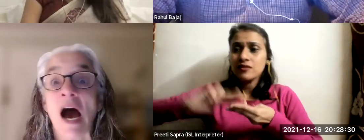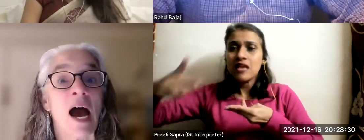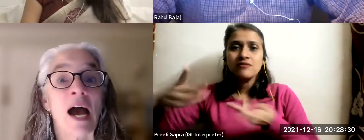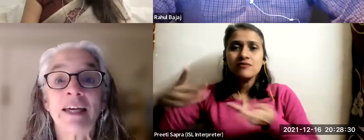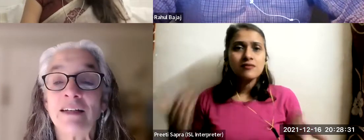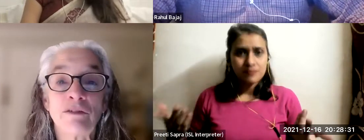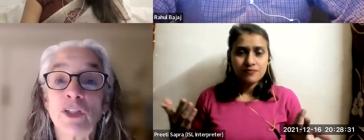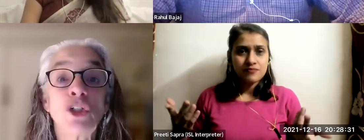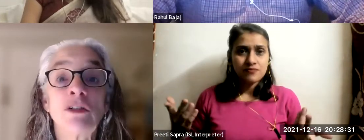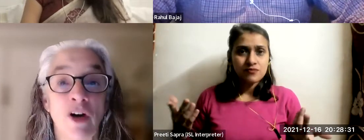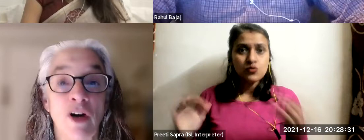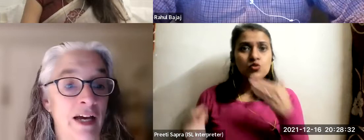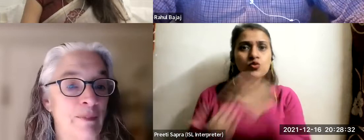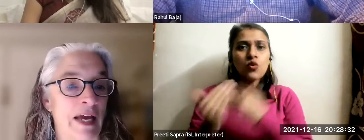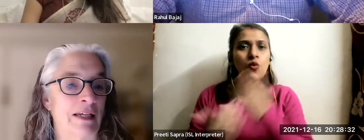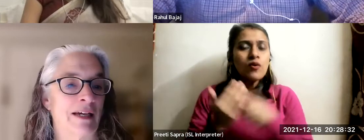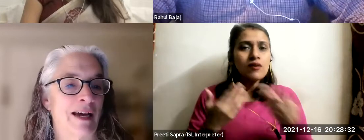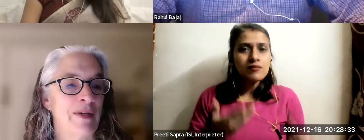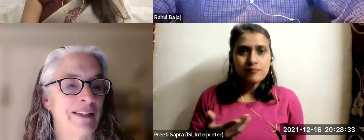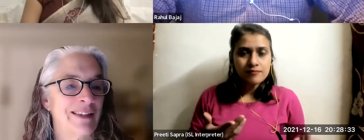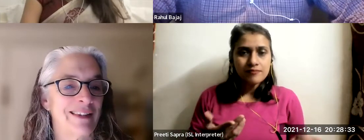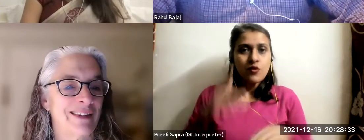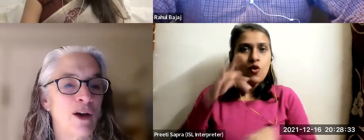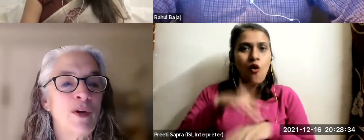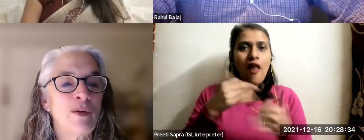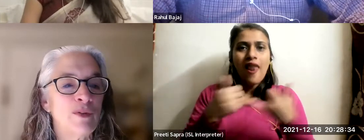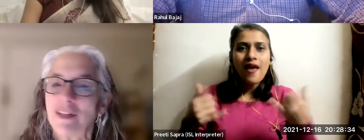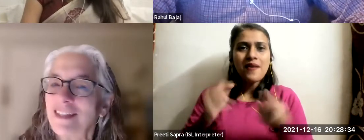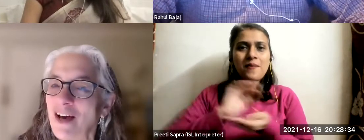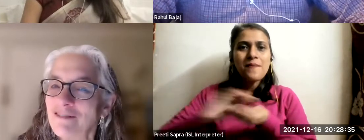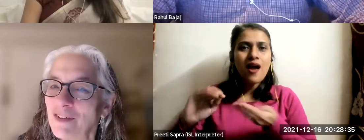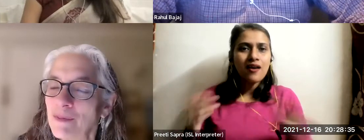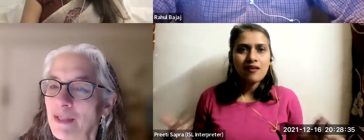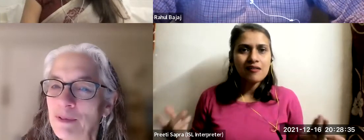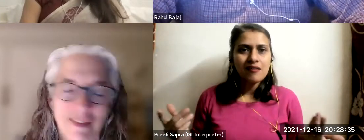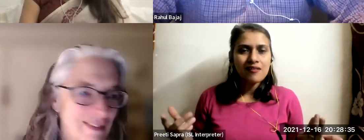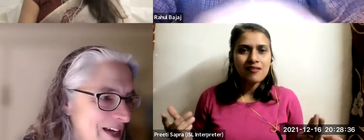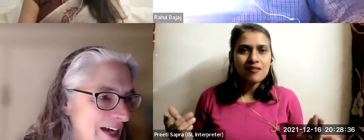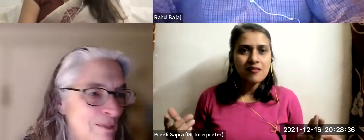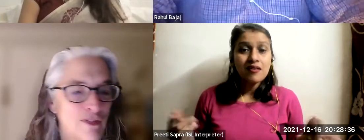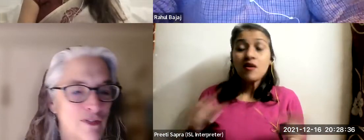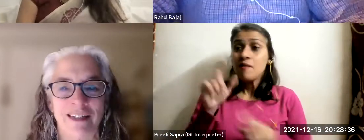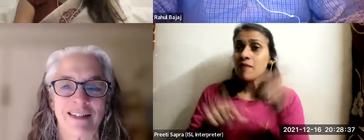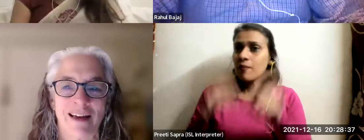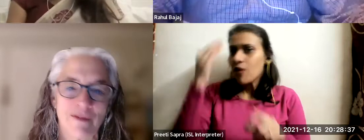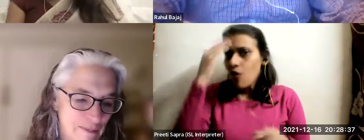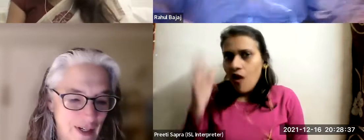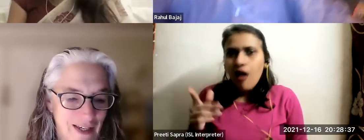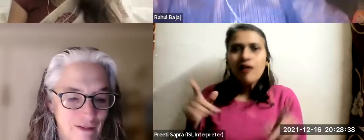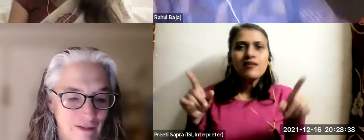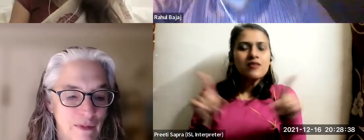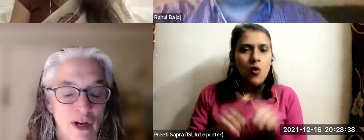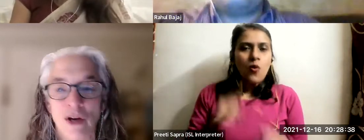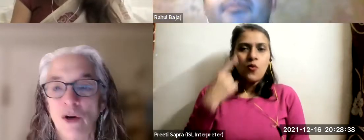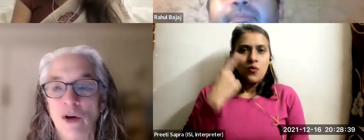accessible, I had never even heard of online banking. I mean, no one was really, not very many people, there's some tiny percentage, I have in my book, I